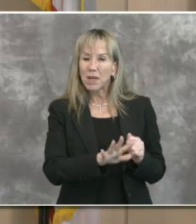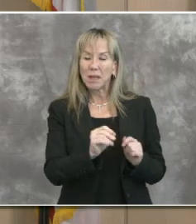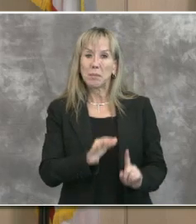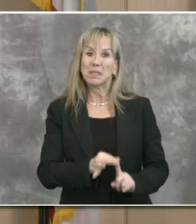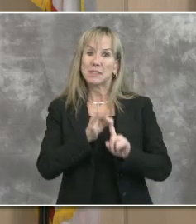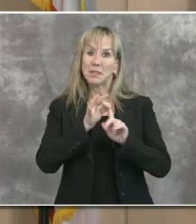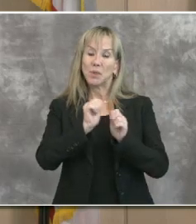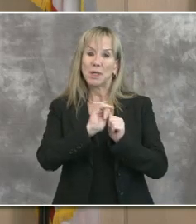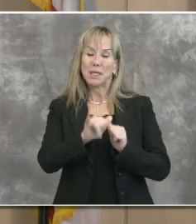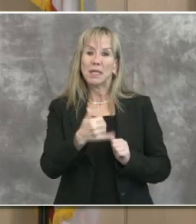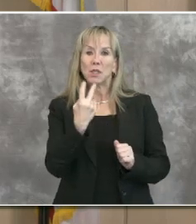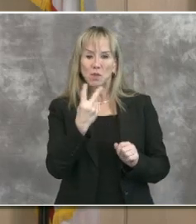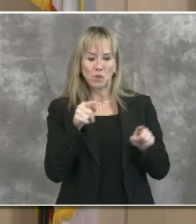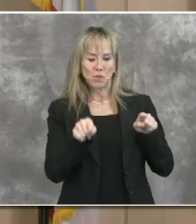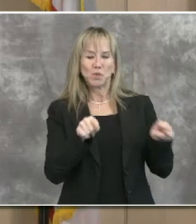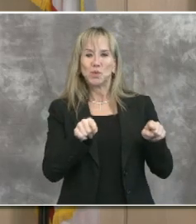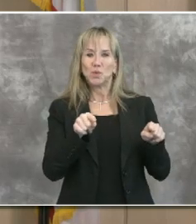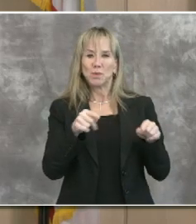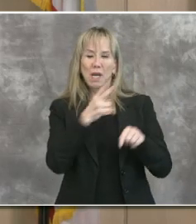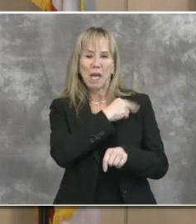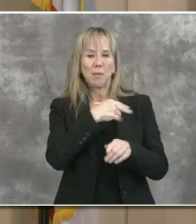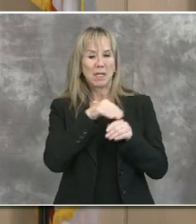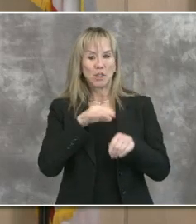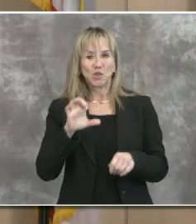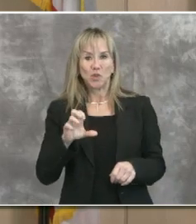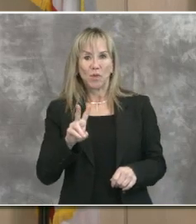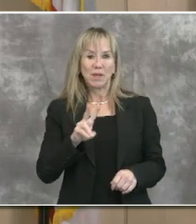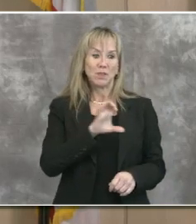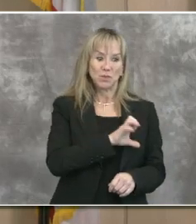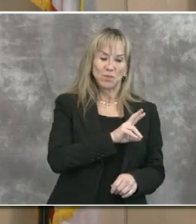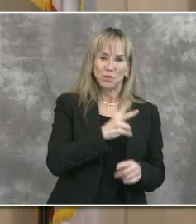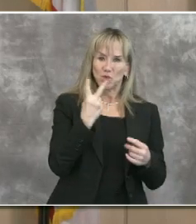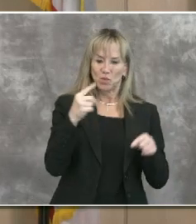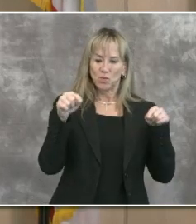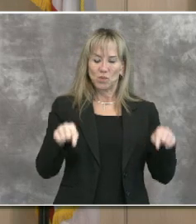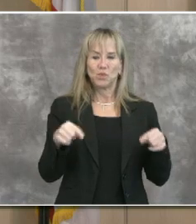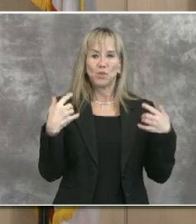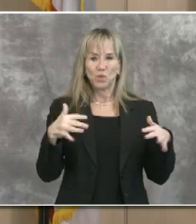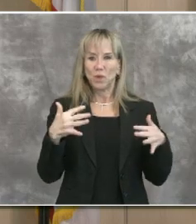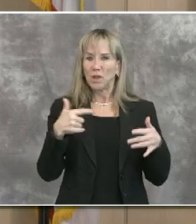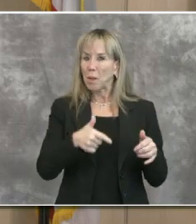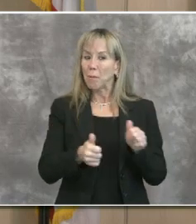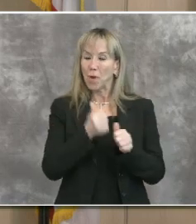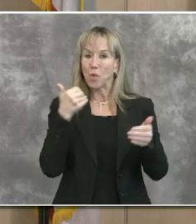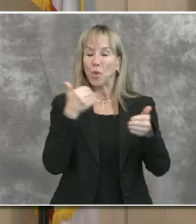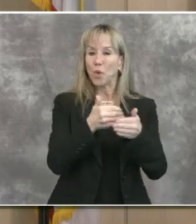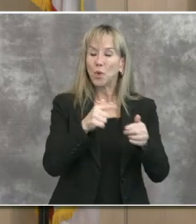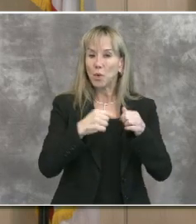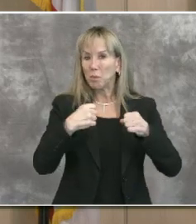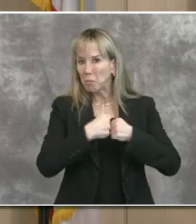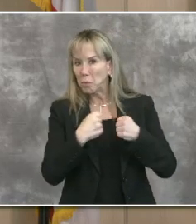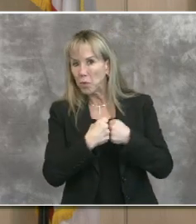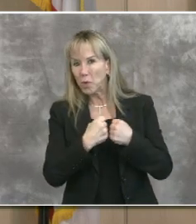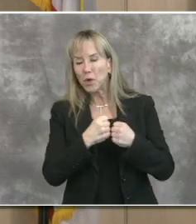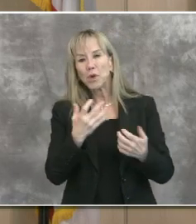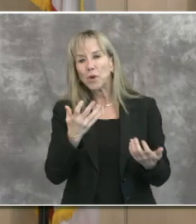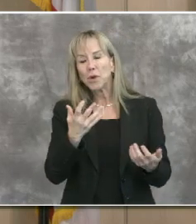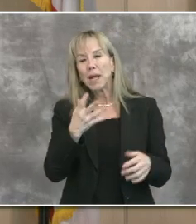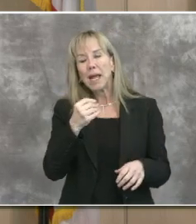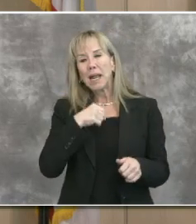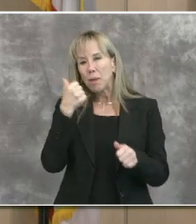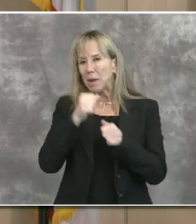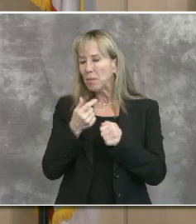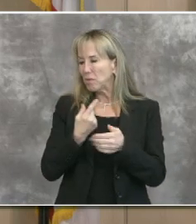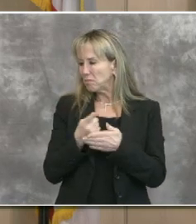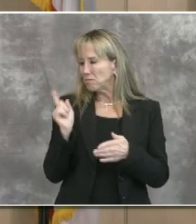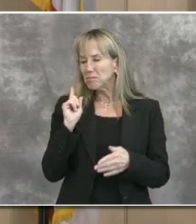two main hospitals in Chula Vista, which are closest to the border. Last Friday, as I recall, Dr. McDonald said